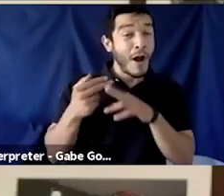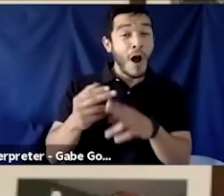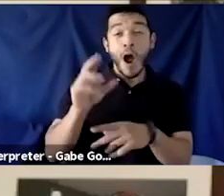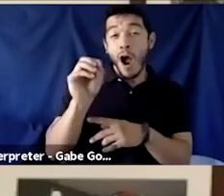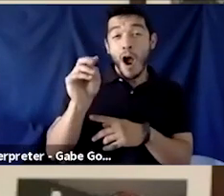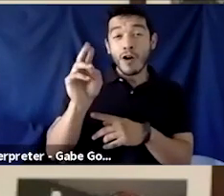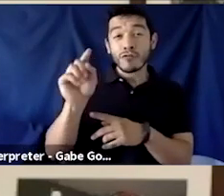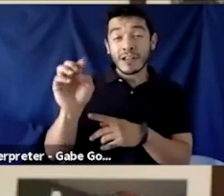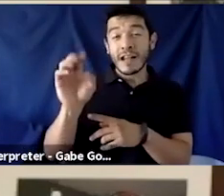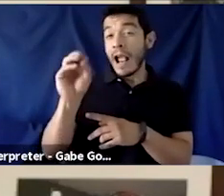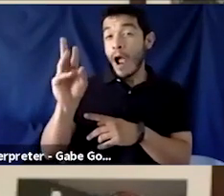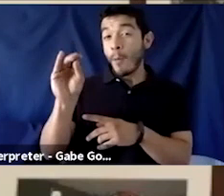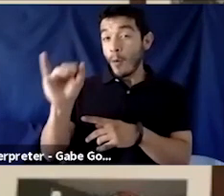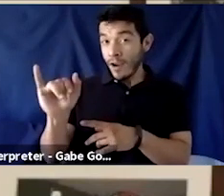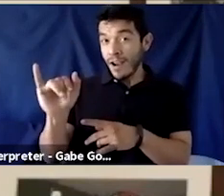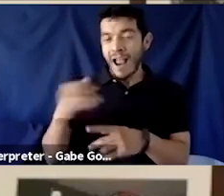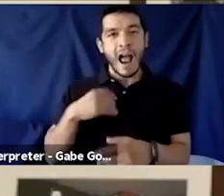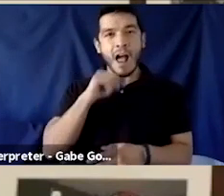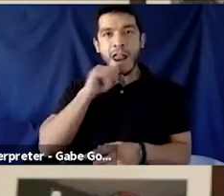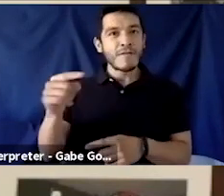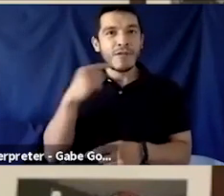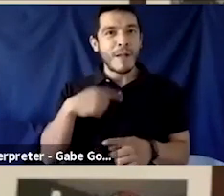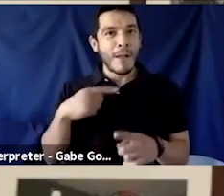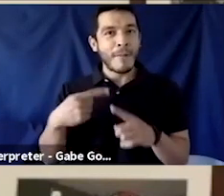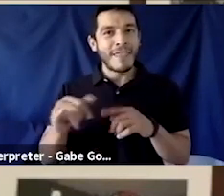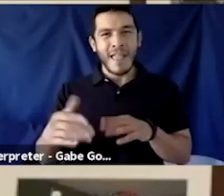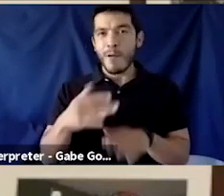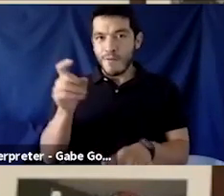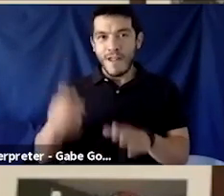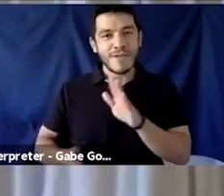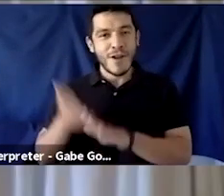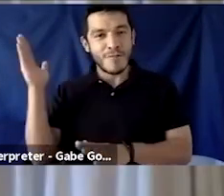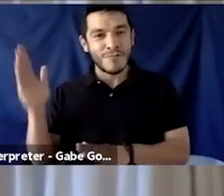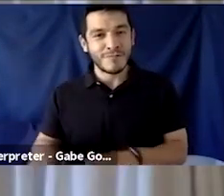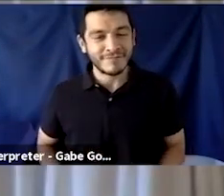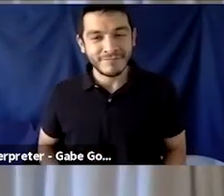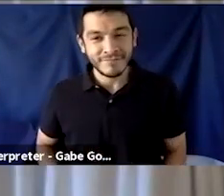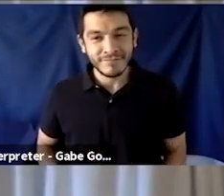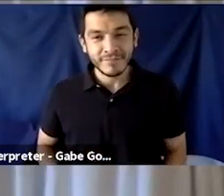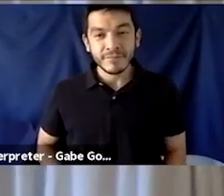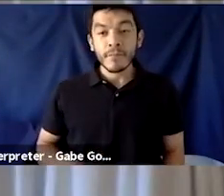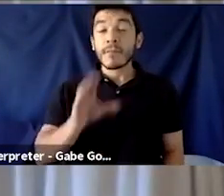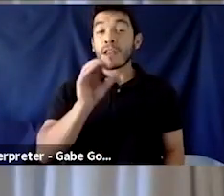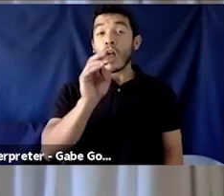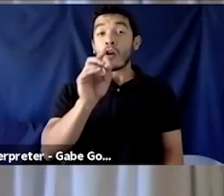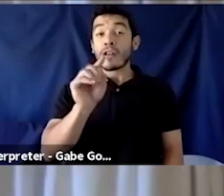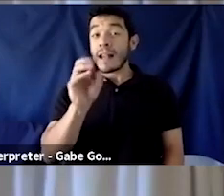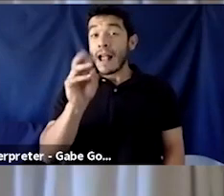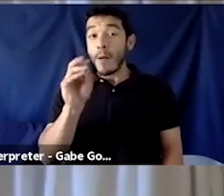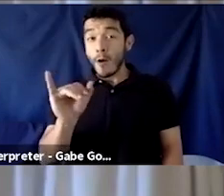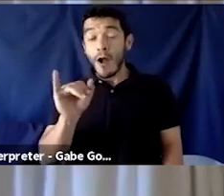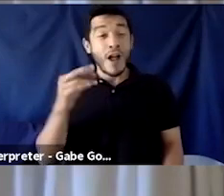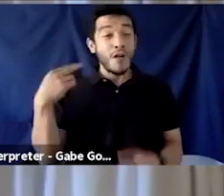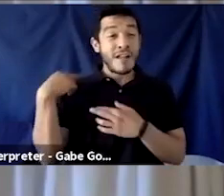and I'd love for you to tell us all about that before you have to go. Concrete Cowboys with Idris Elba.